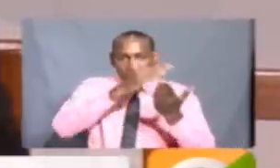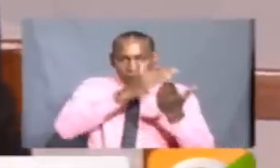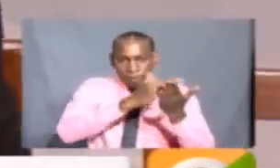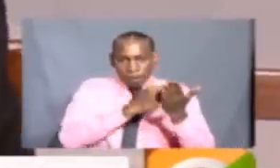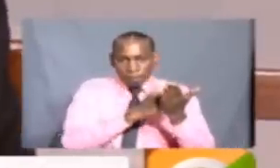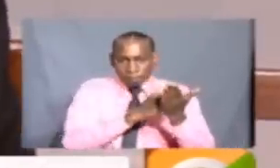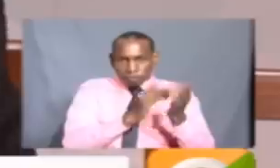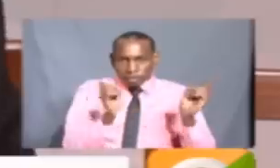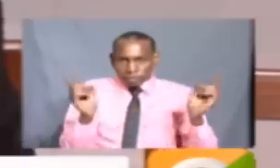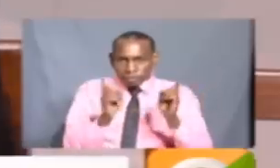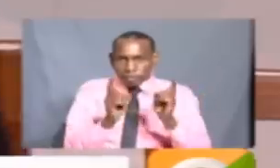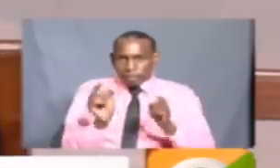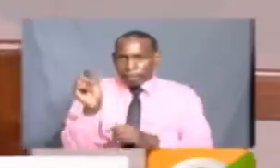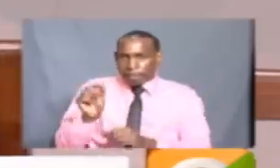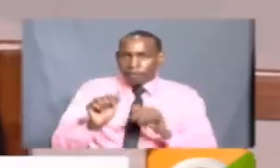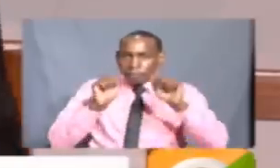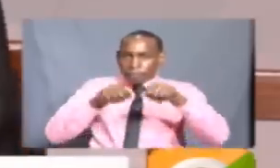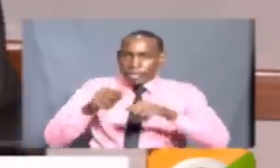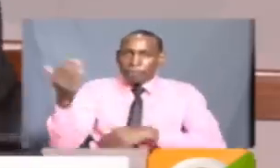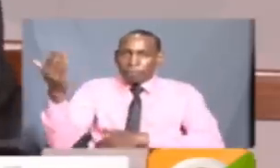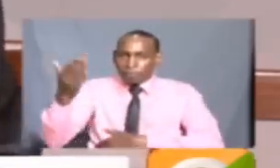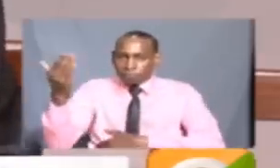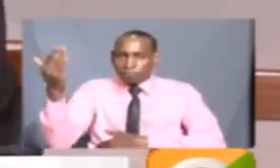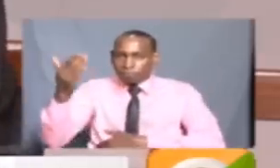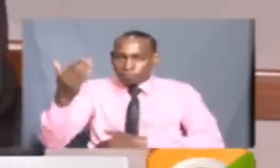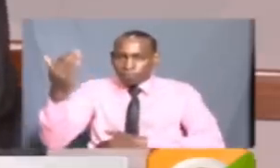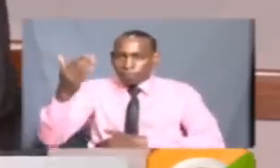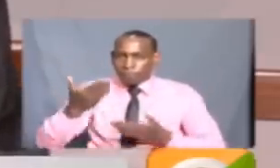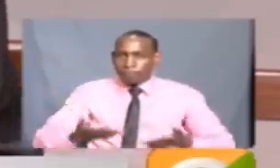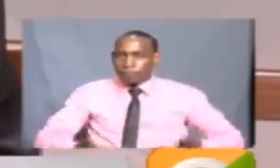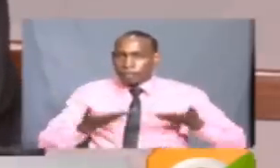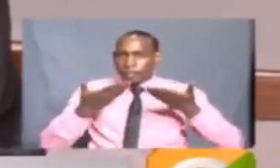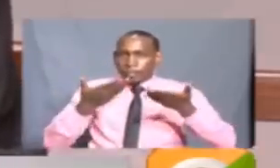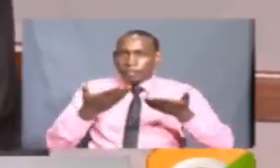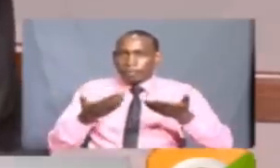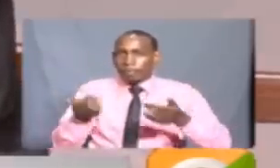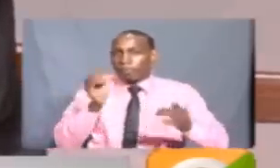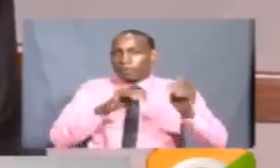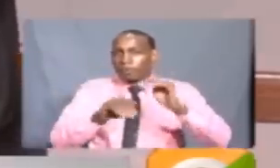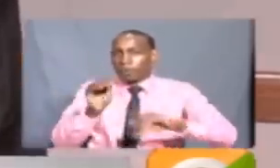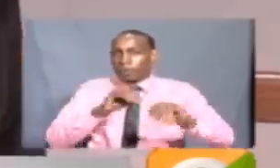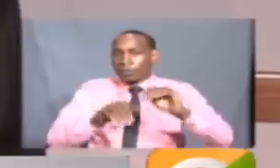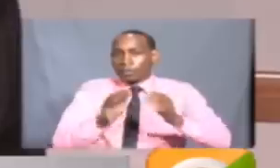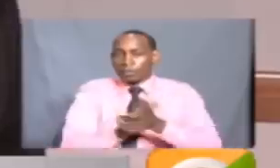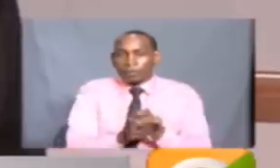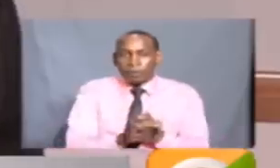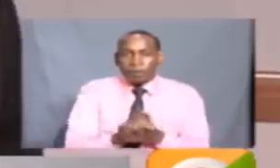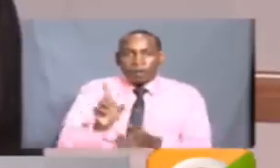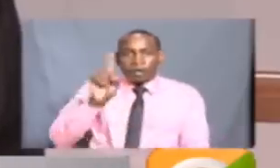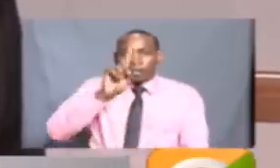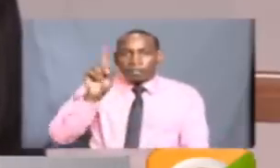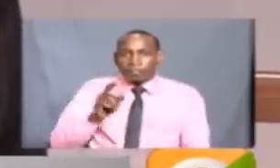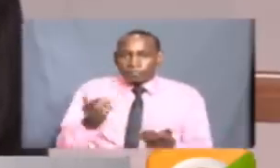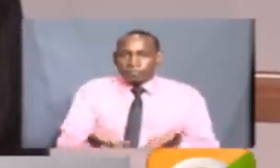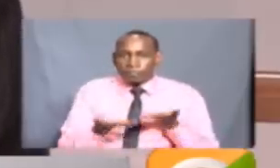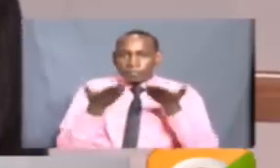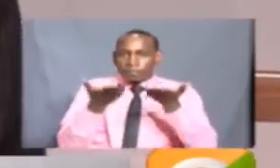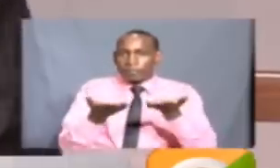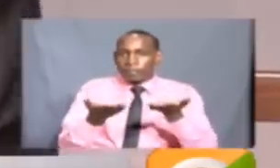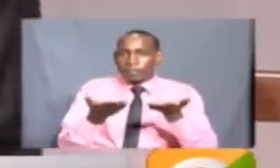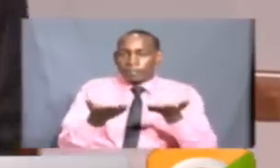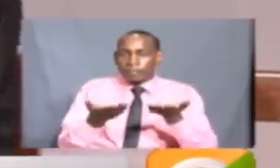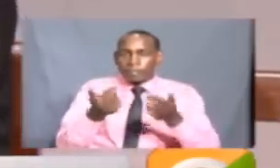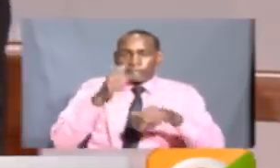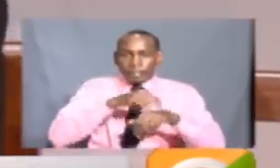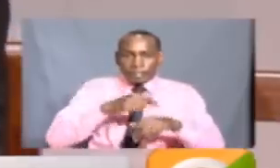this person can address them and give his contribution. And this question was raised, and when